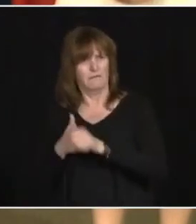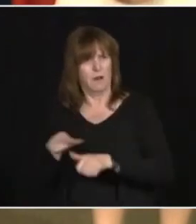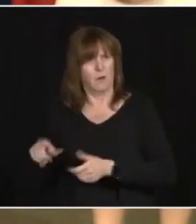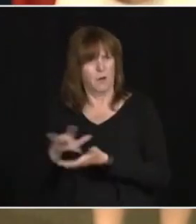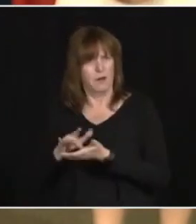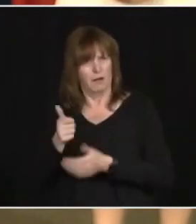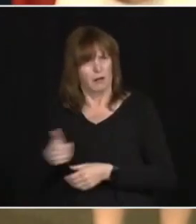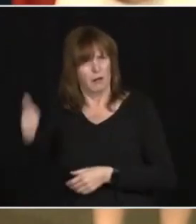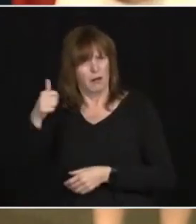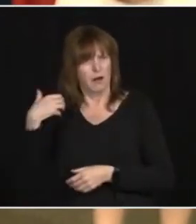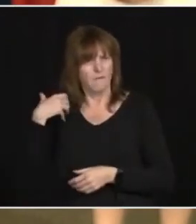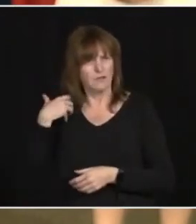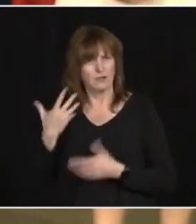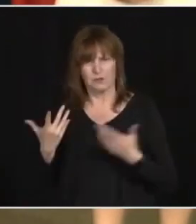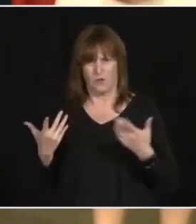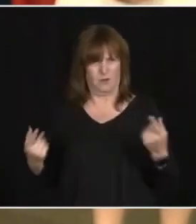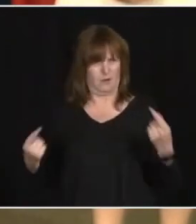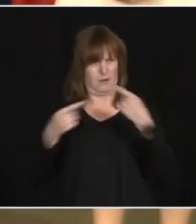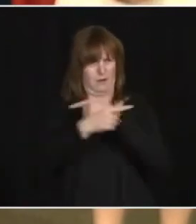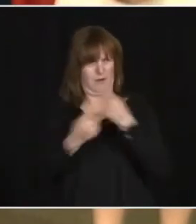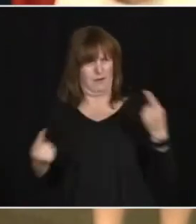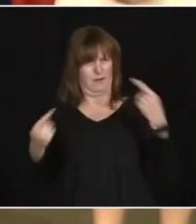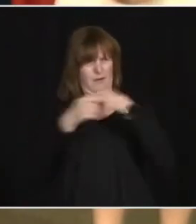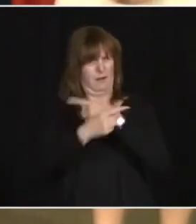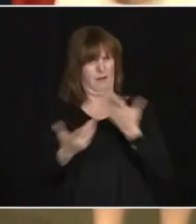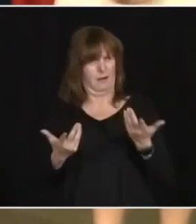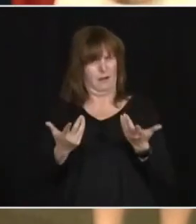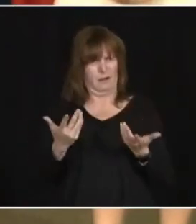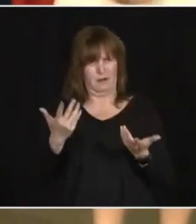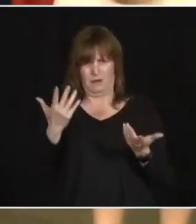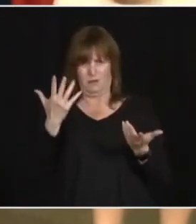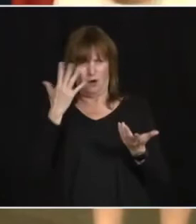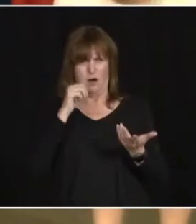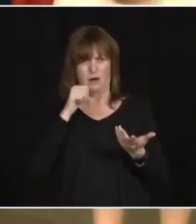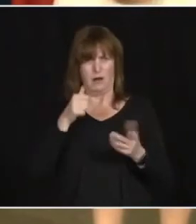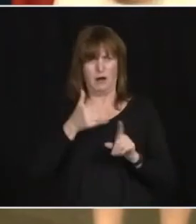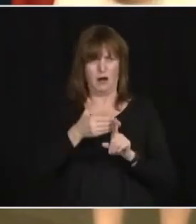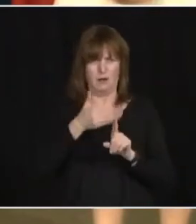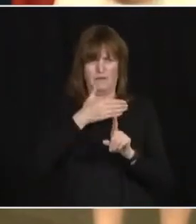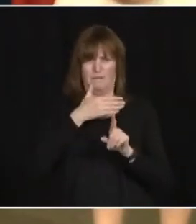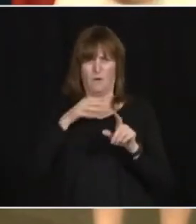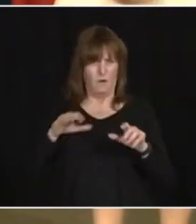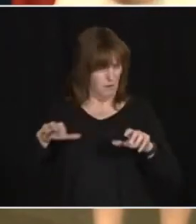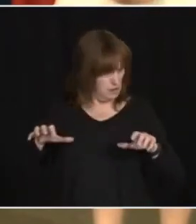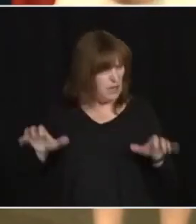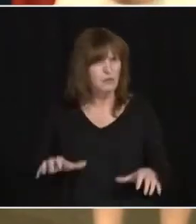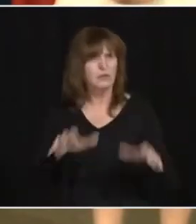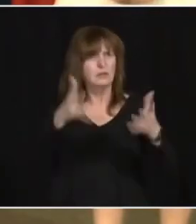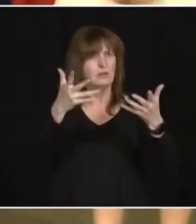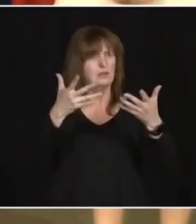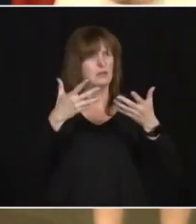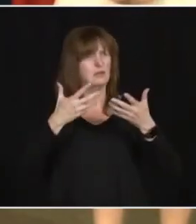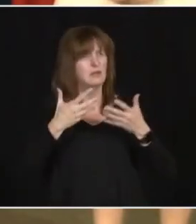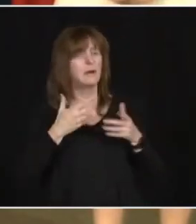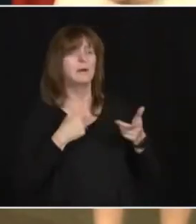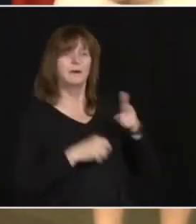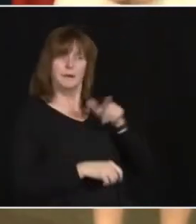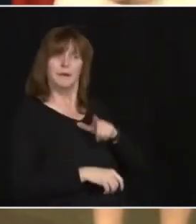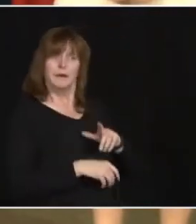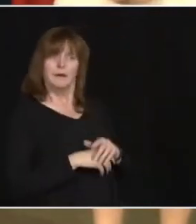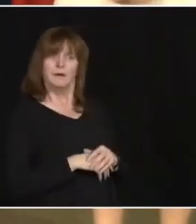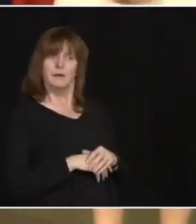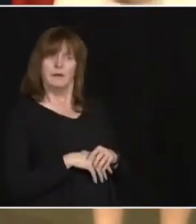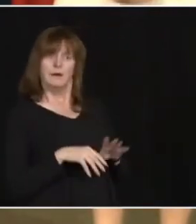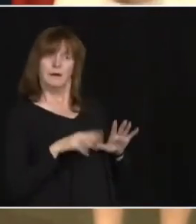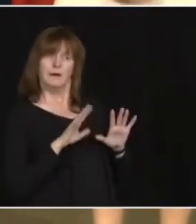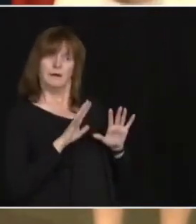place until next Wednesday? So for the emergency order this time requiring staff to work